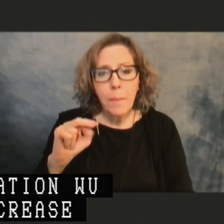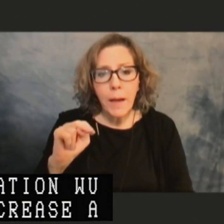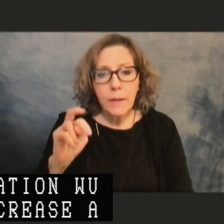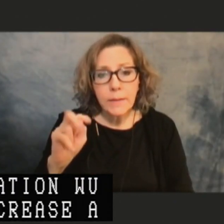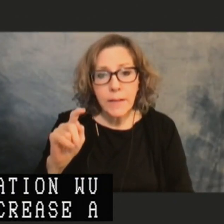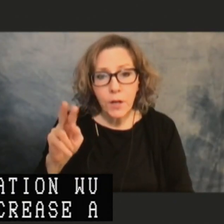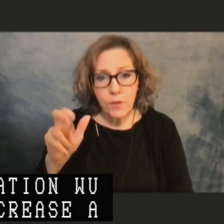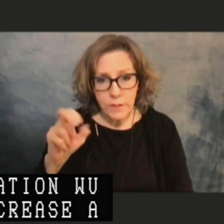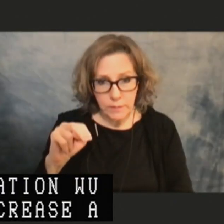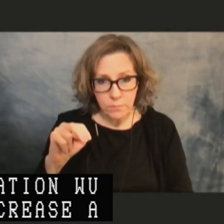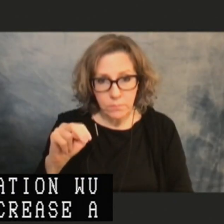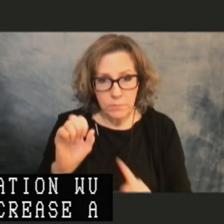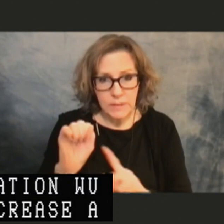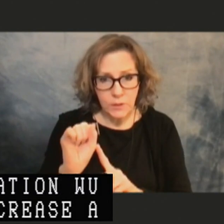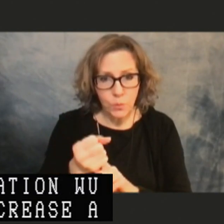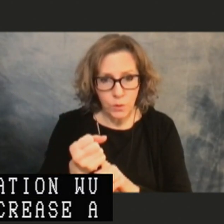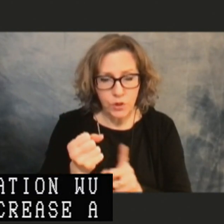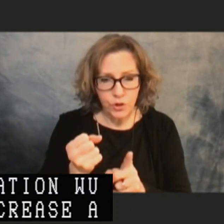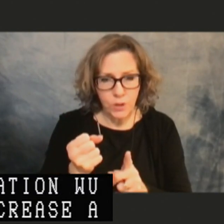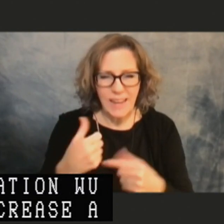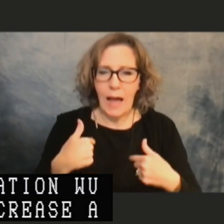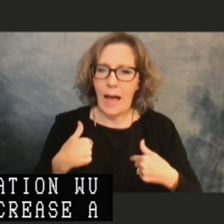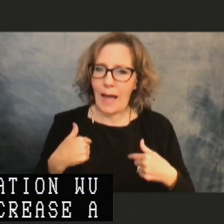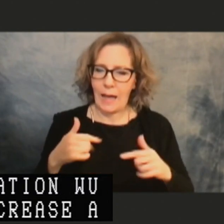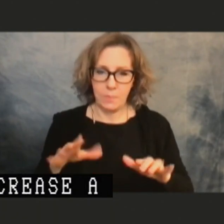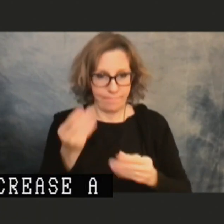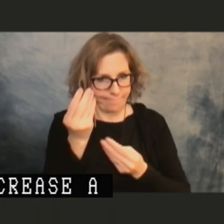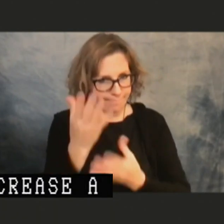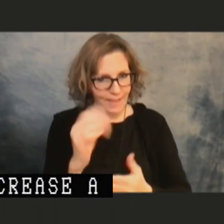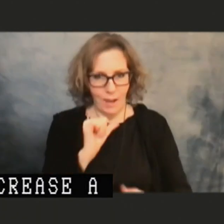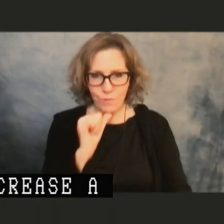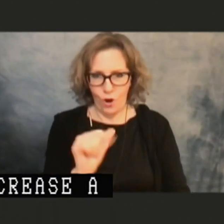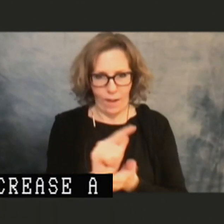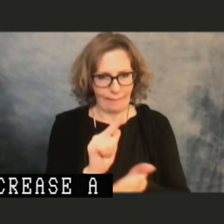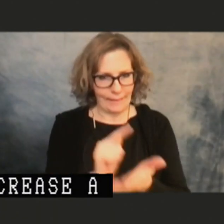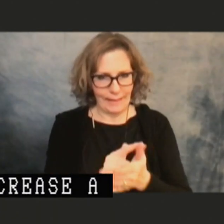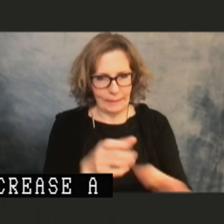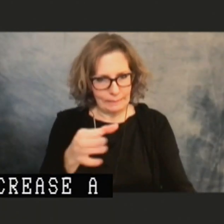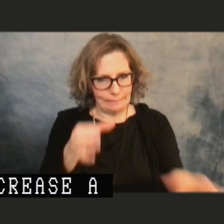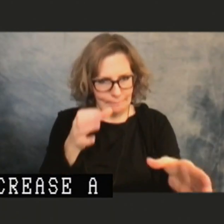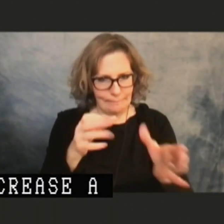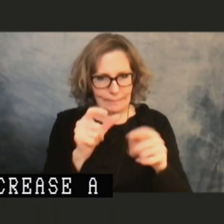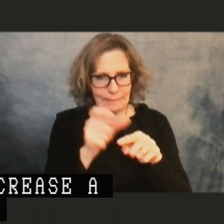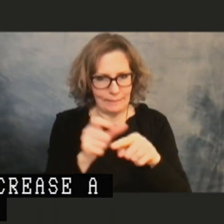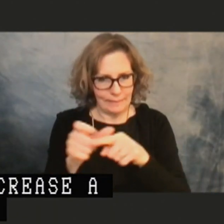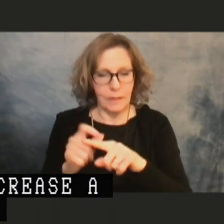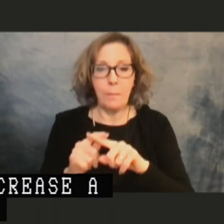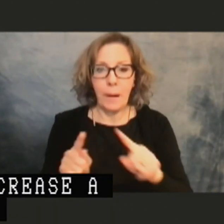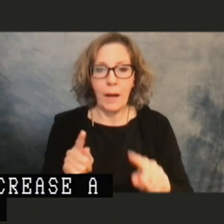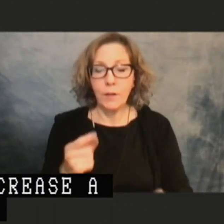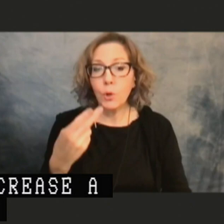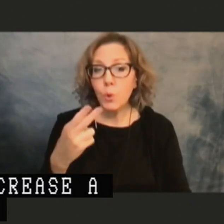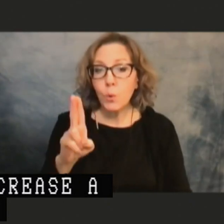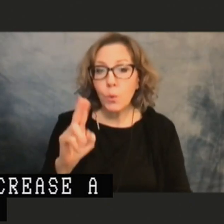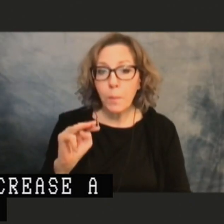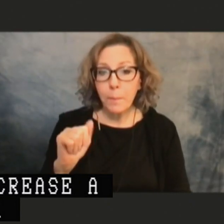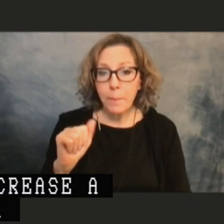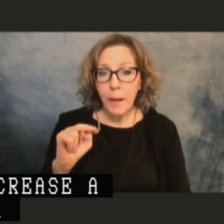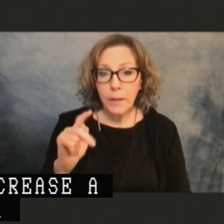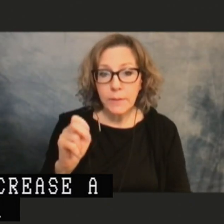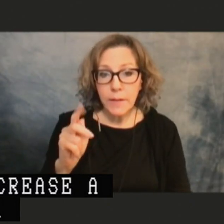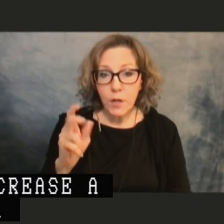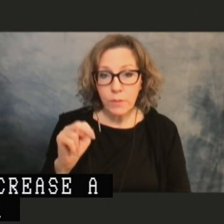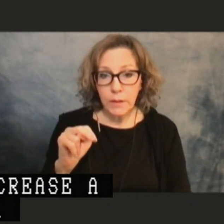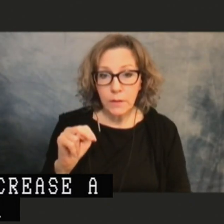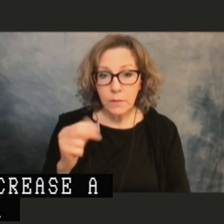I am not super well versed in legal terminology, but humanitarian essentially helps